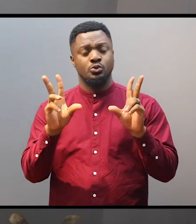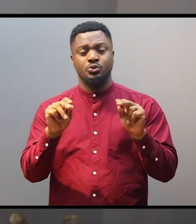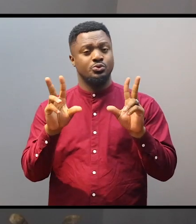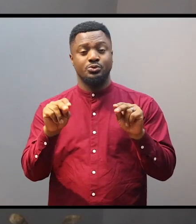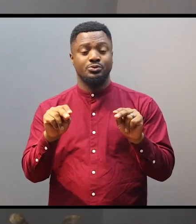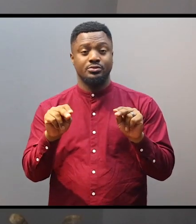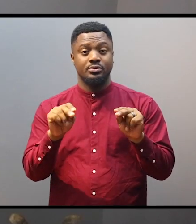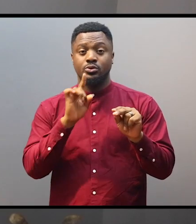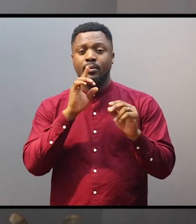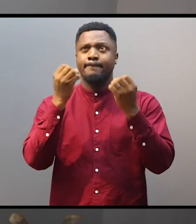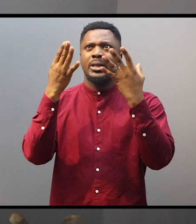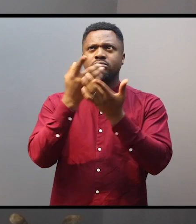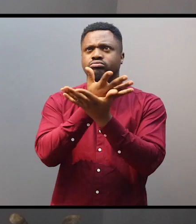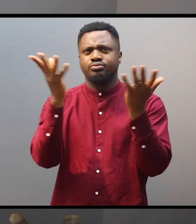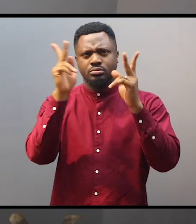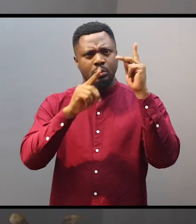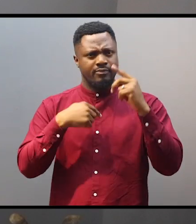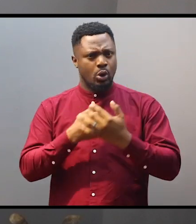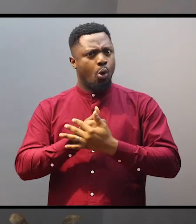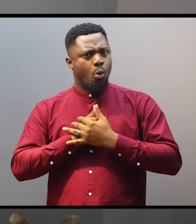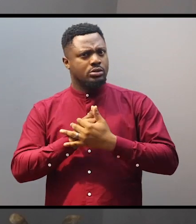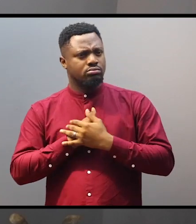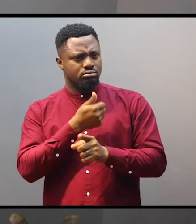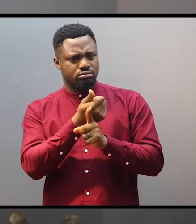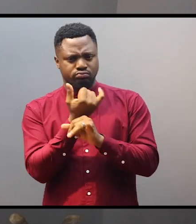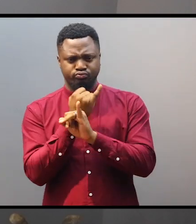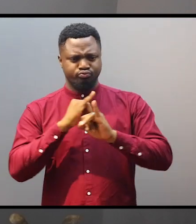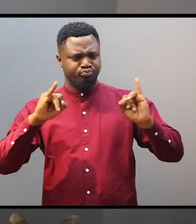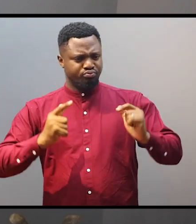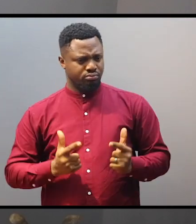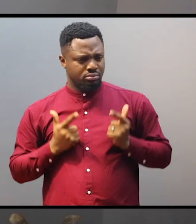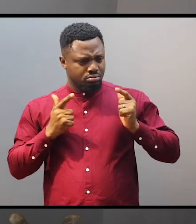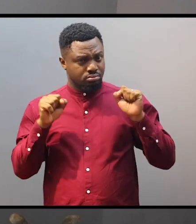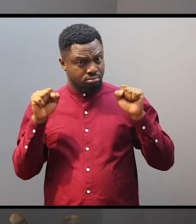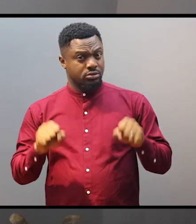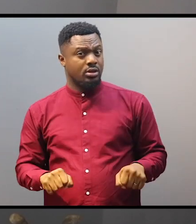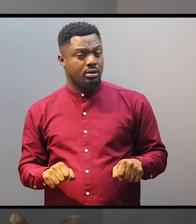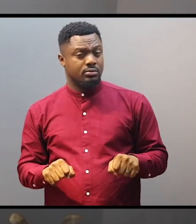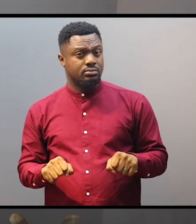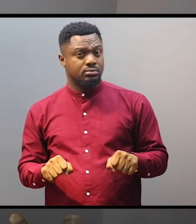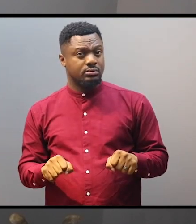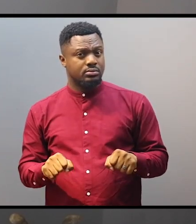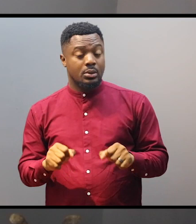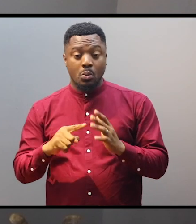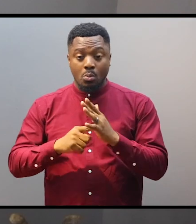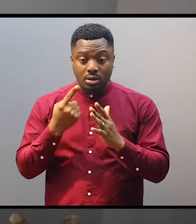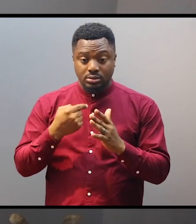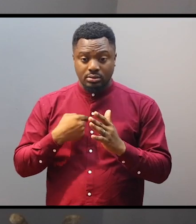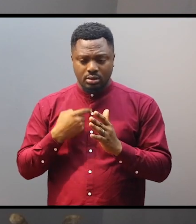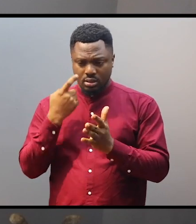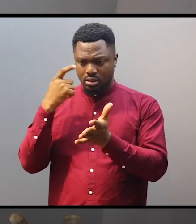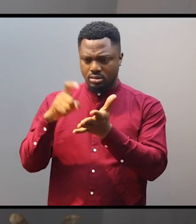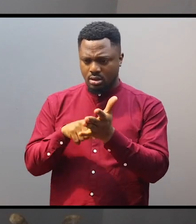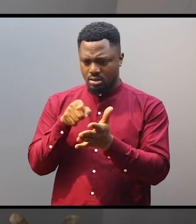Not at all. So a lot of people with autism are able to live a full productive life. Once it